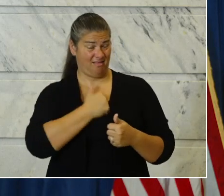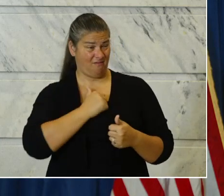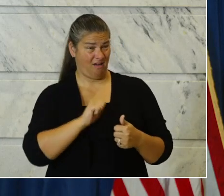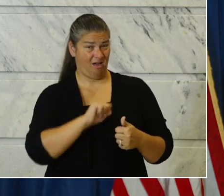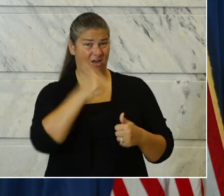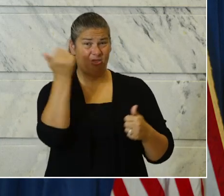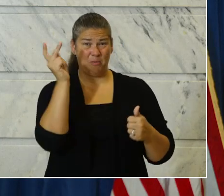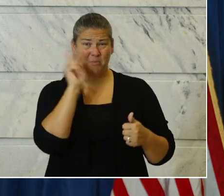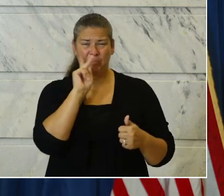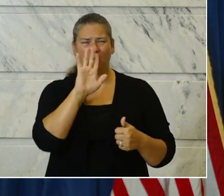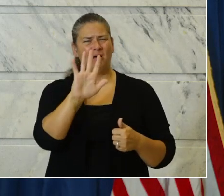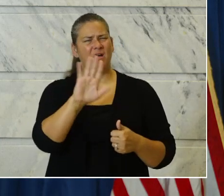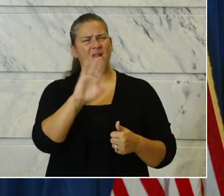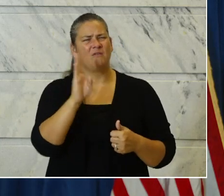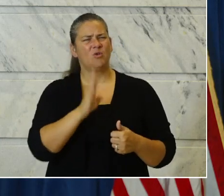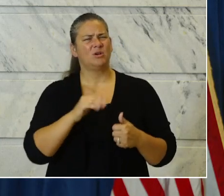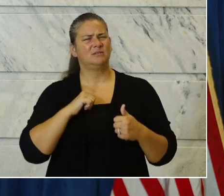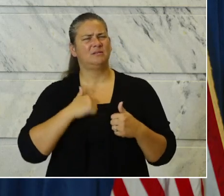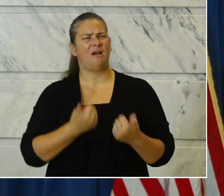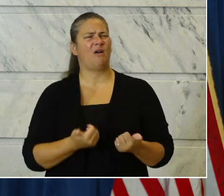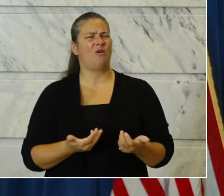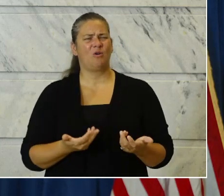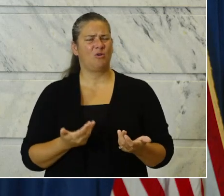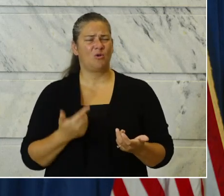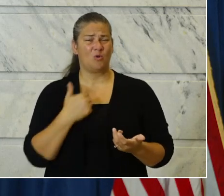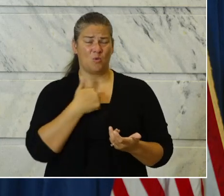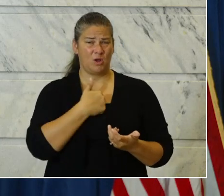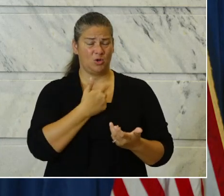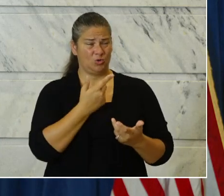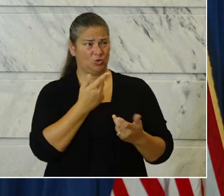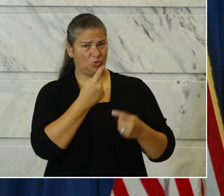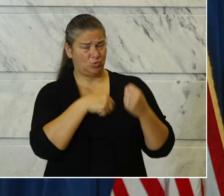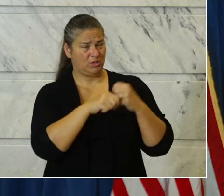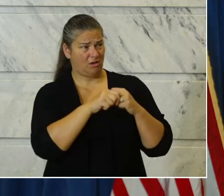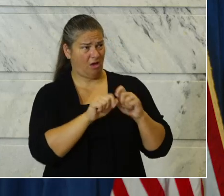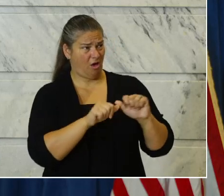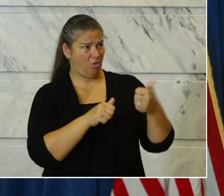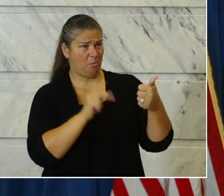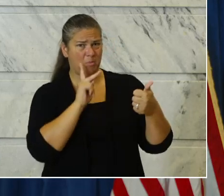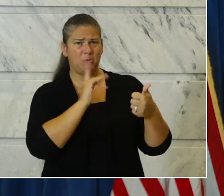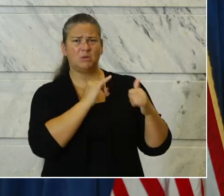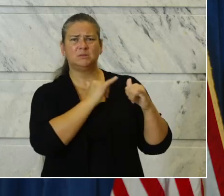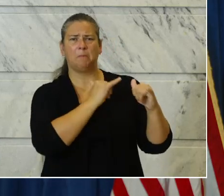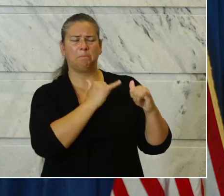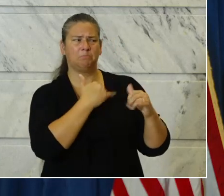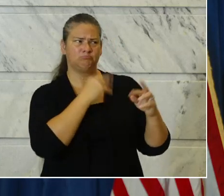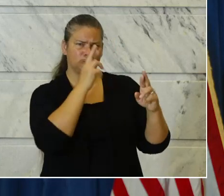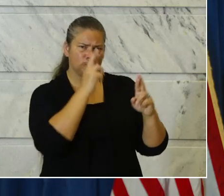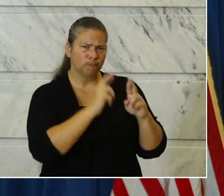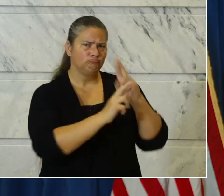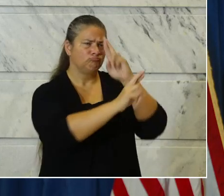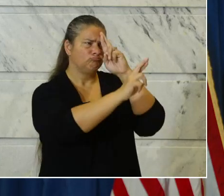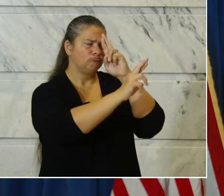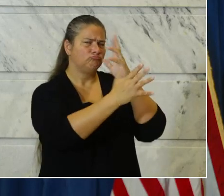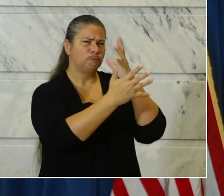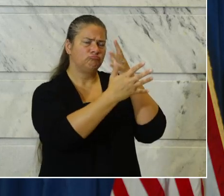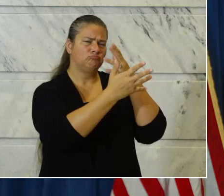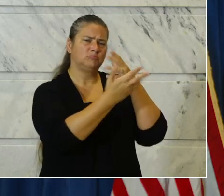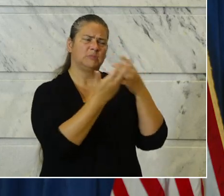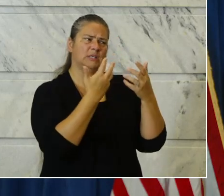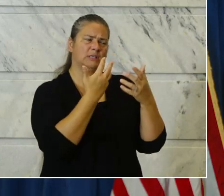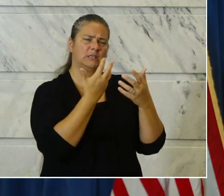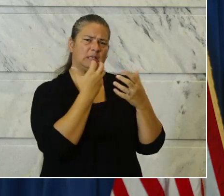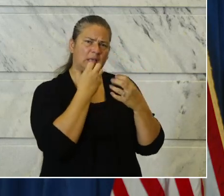of living out our faith, of treating our neighbor as ourself. You know what? I mean, when our faith is tested, when our values are tested,